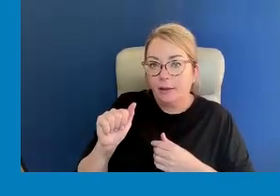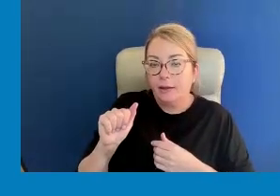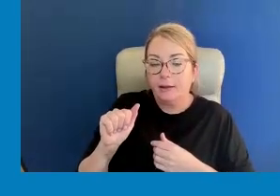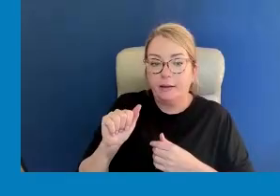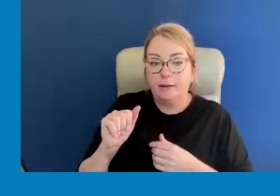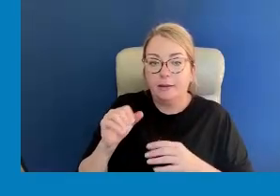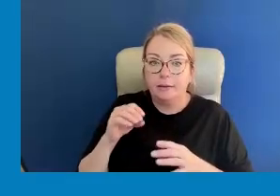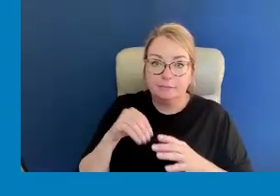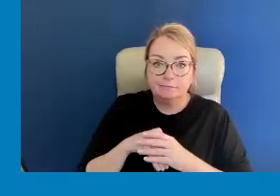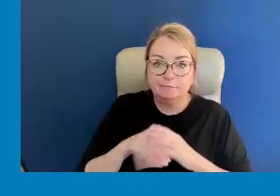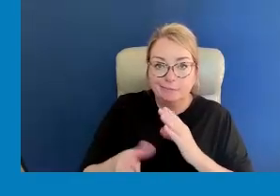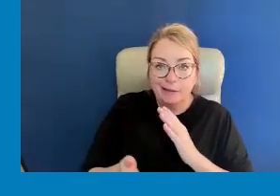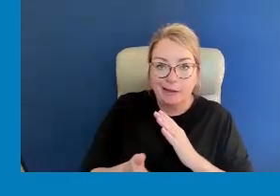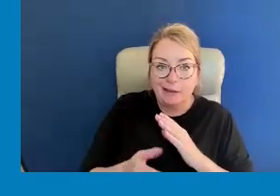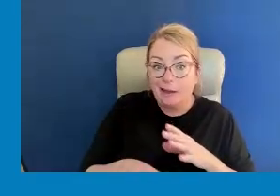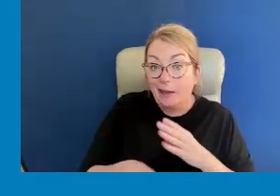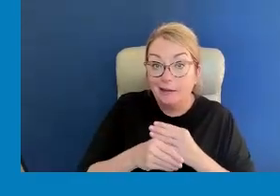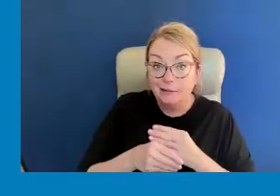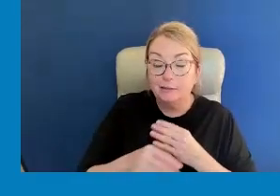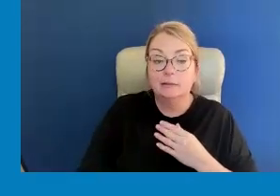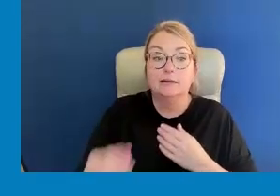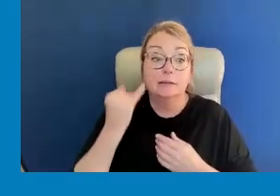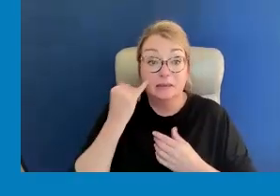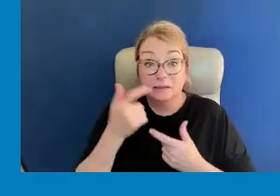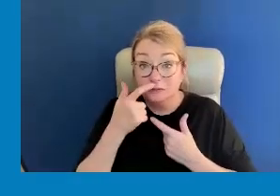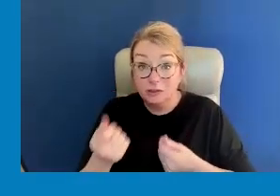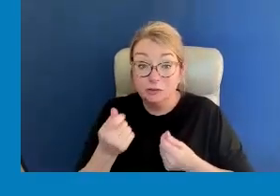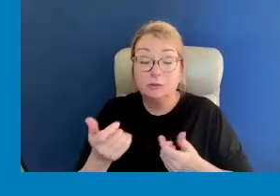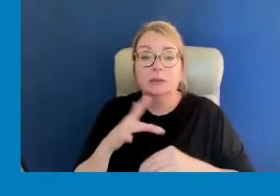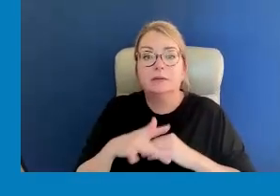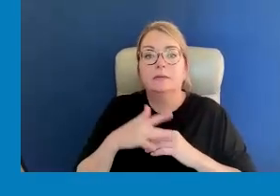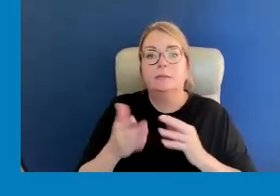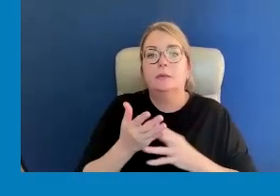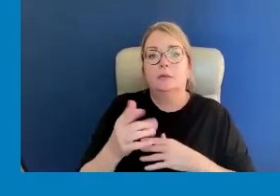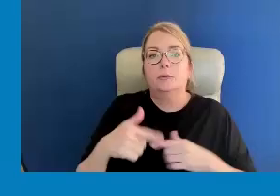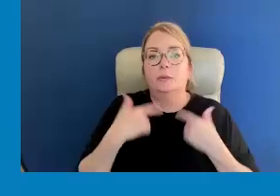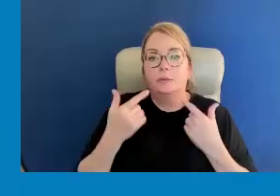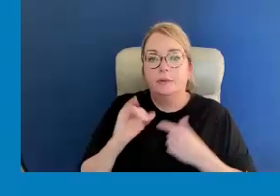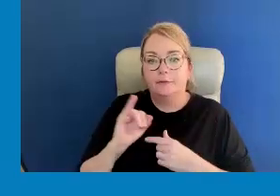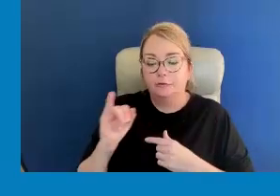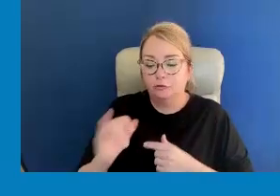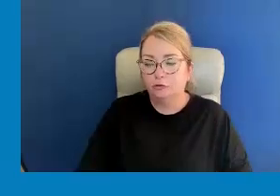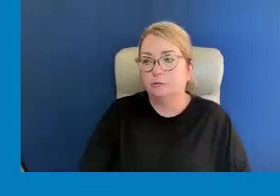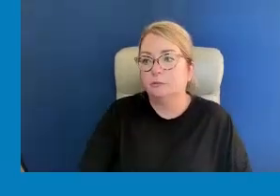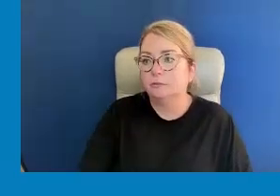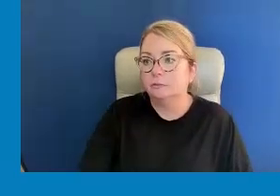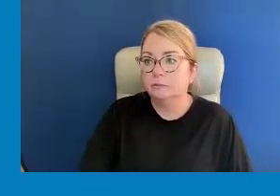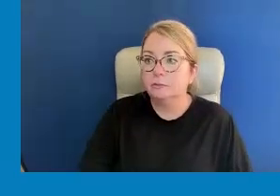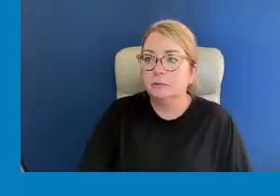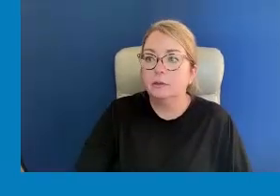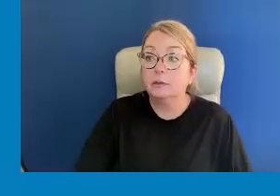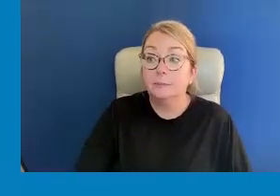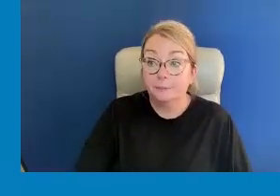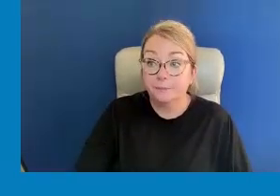you. So if this is something that you are interested in, this is available through your life insurance policy at no added cost. Your travel